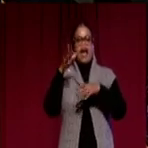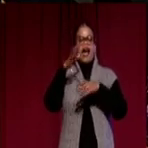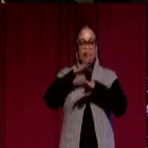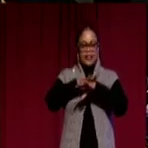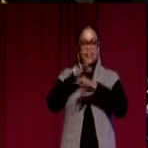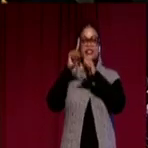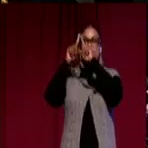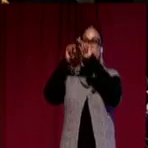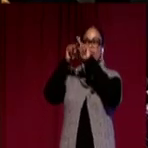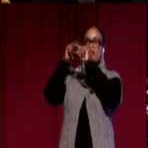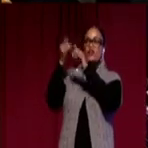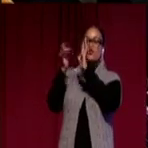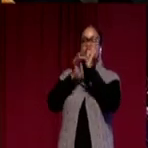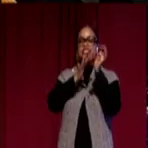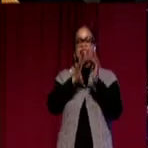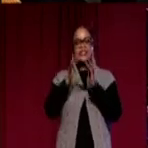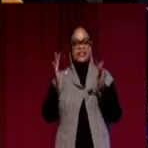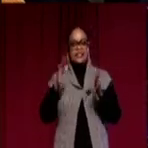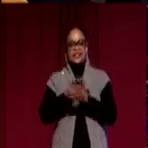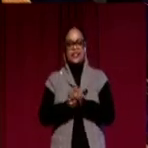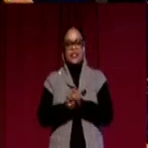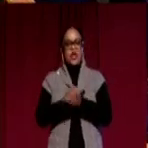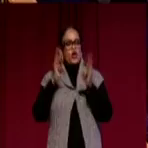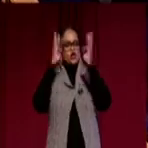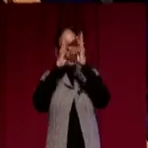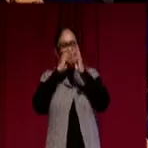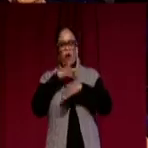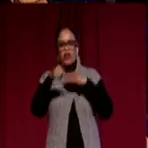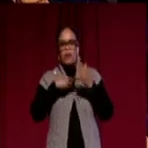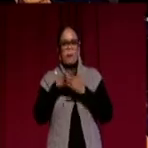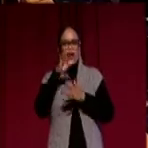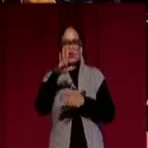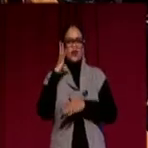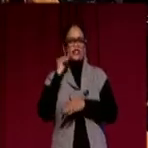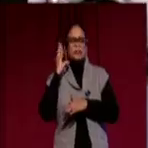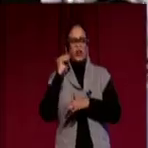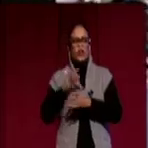Jesus. Don't worry about what you're going through.